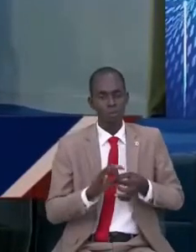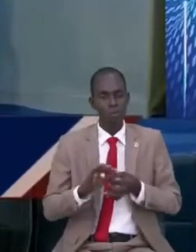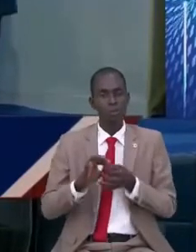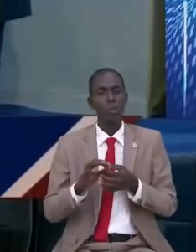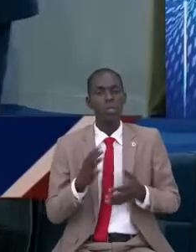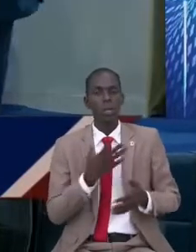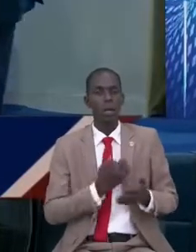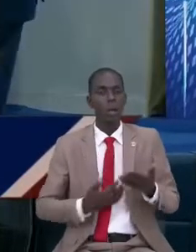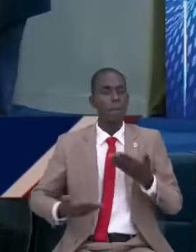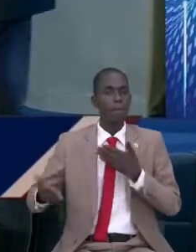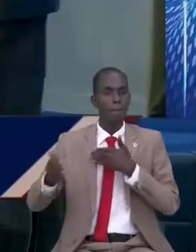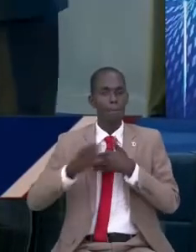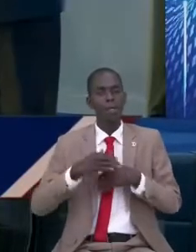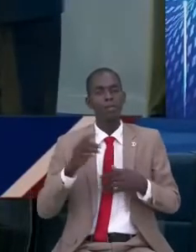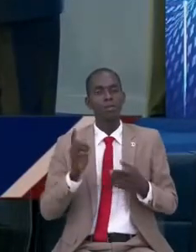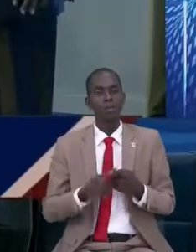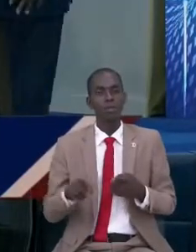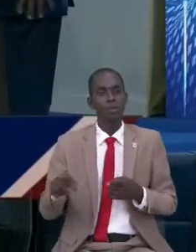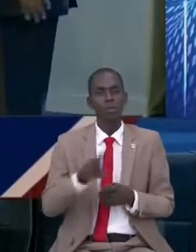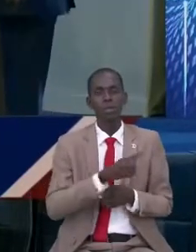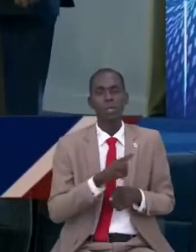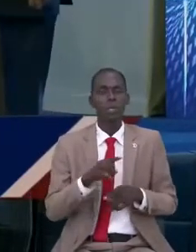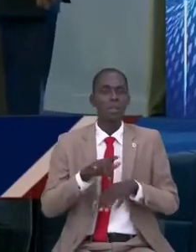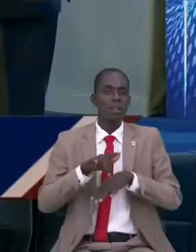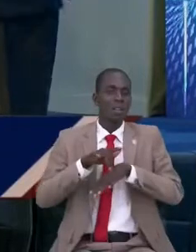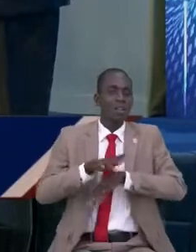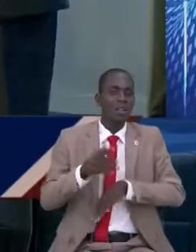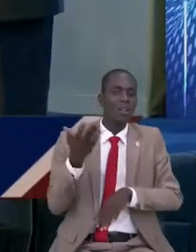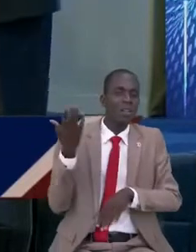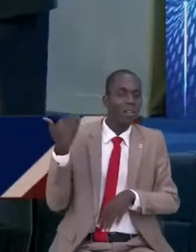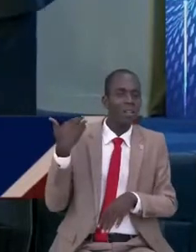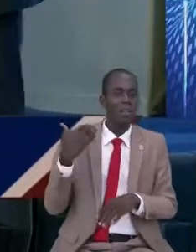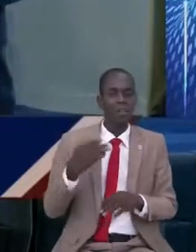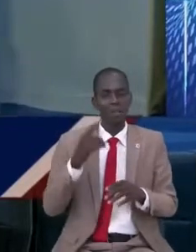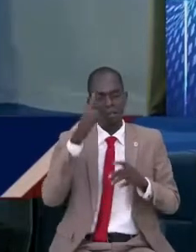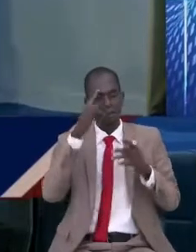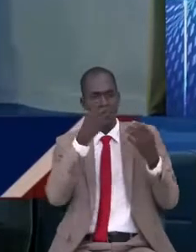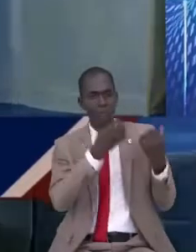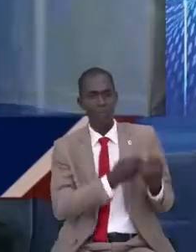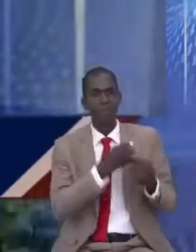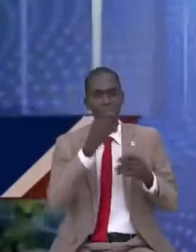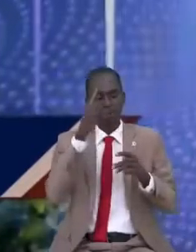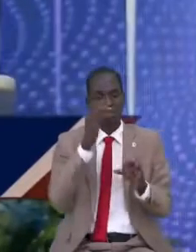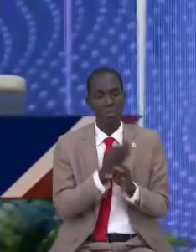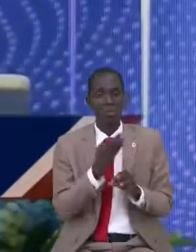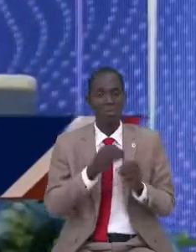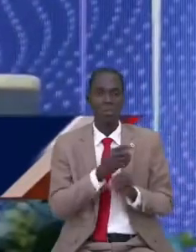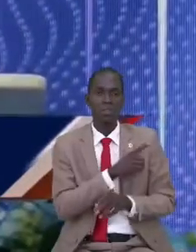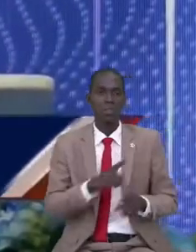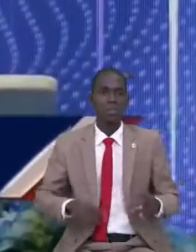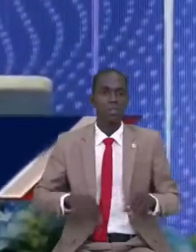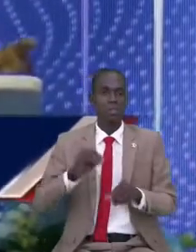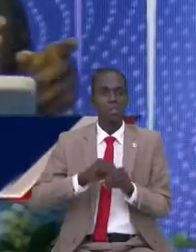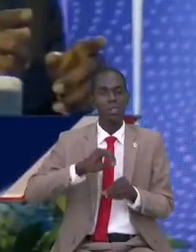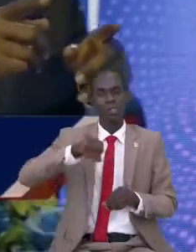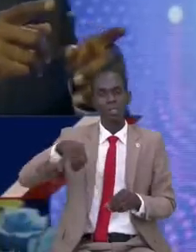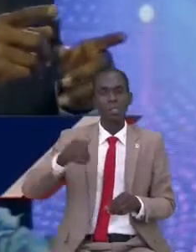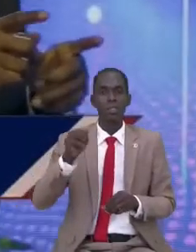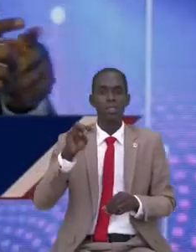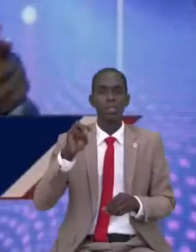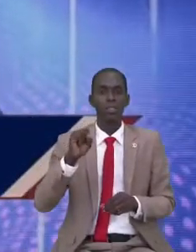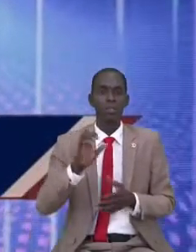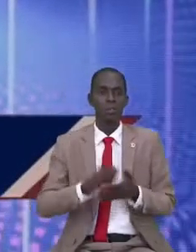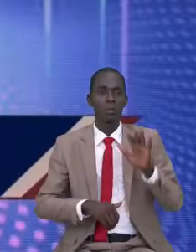back to their earlier faith in the Lord. In James chapter 5, reading from verse